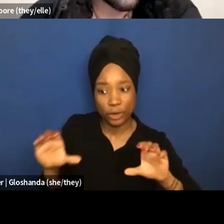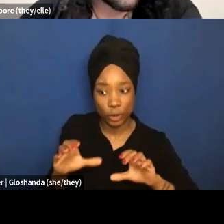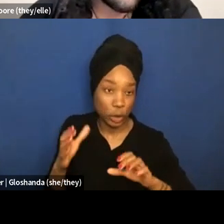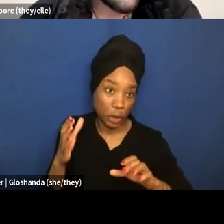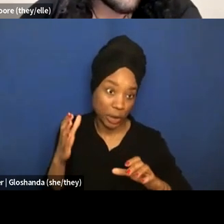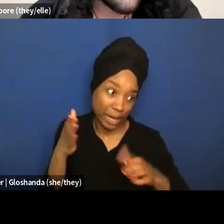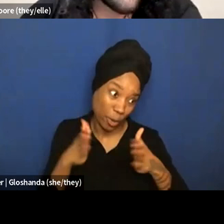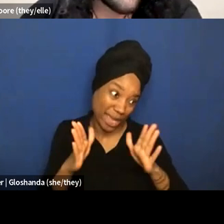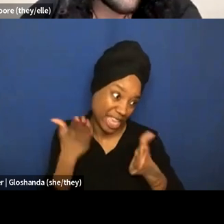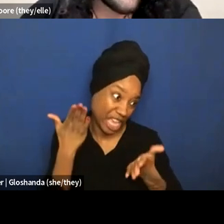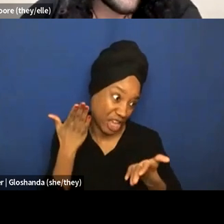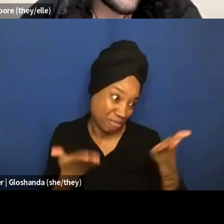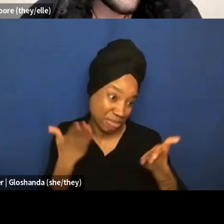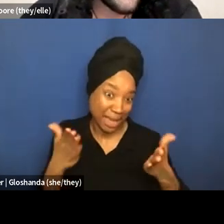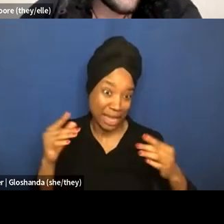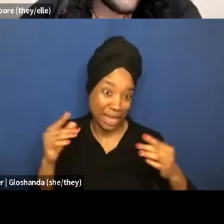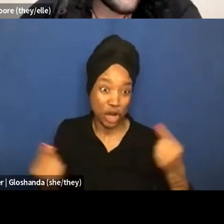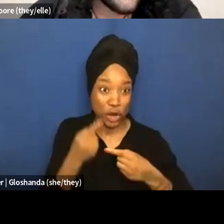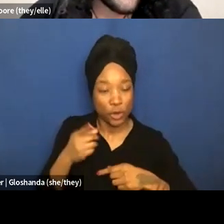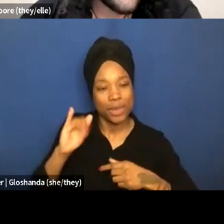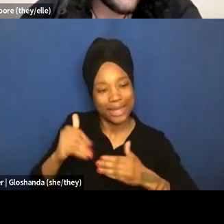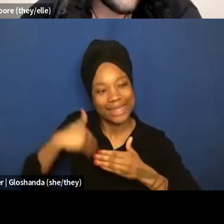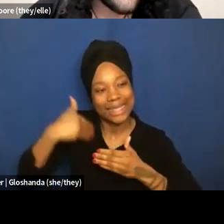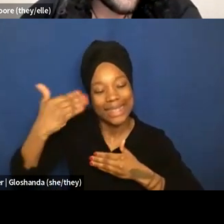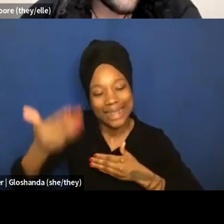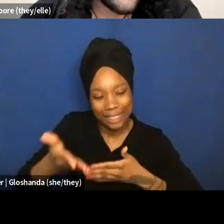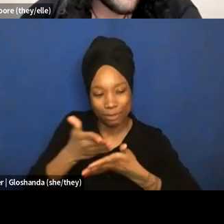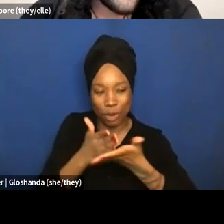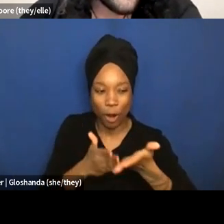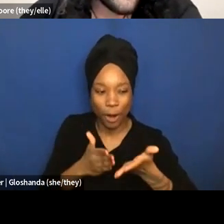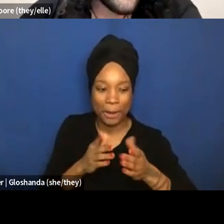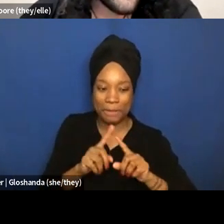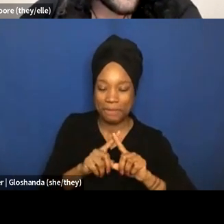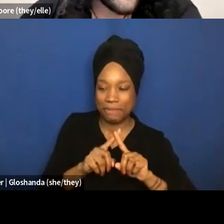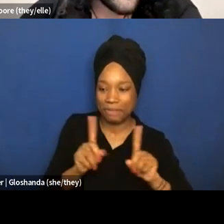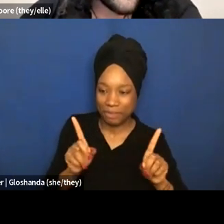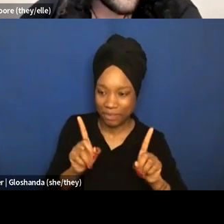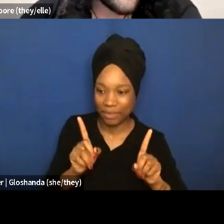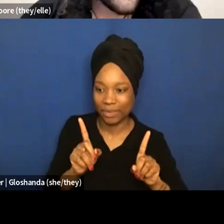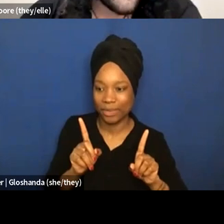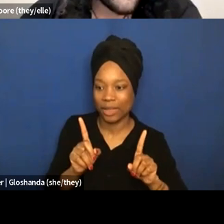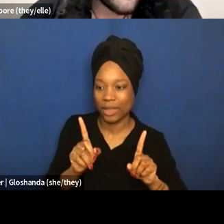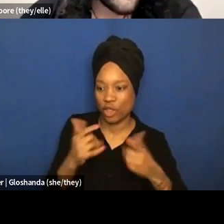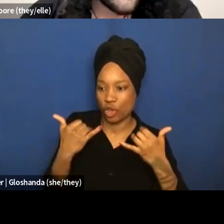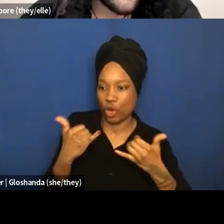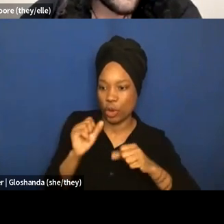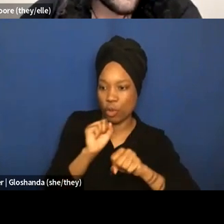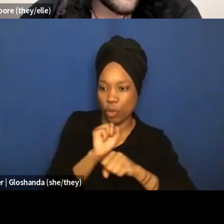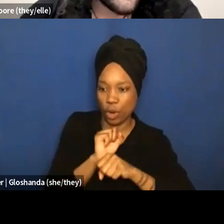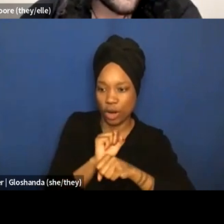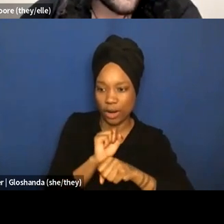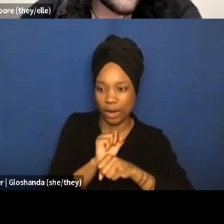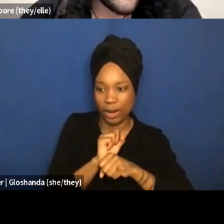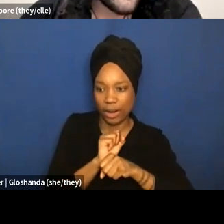you is the next stage. But the work that is being done